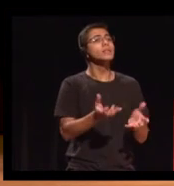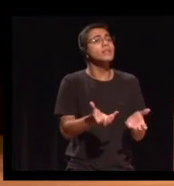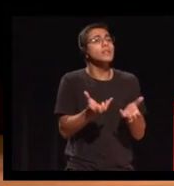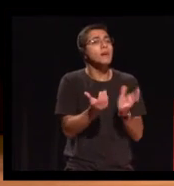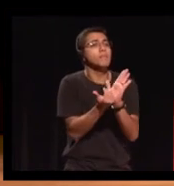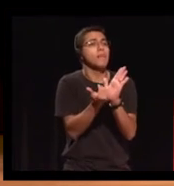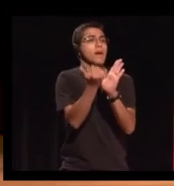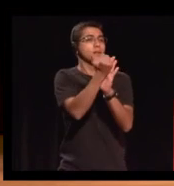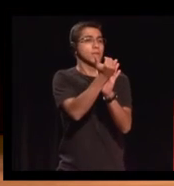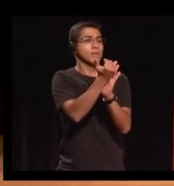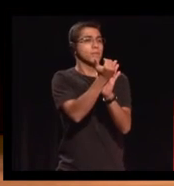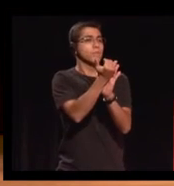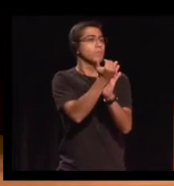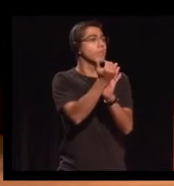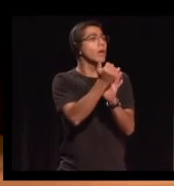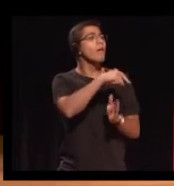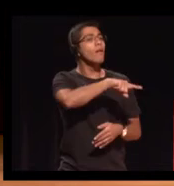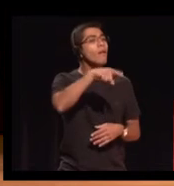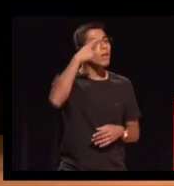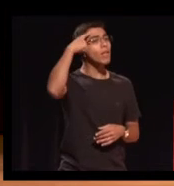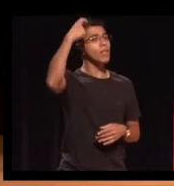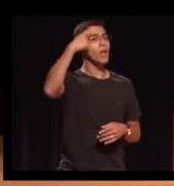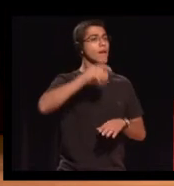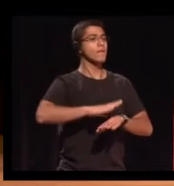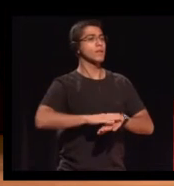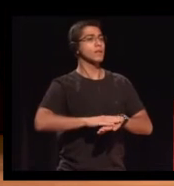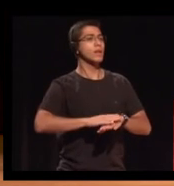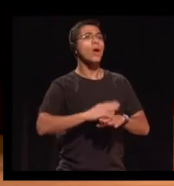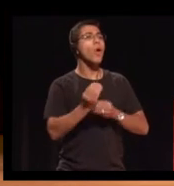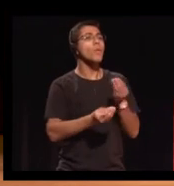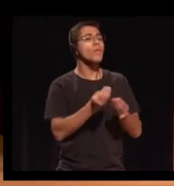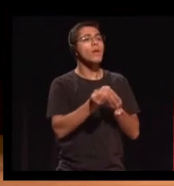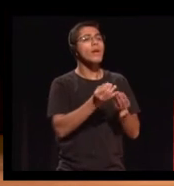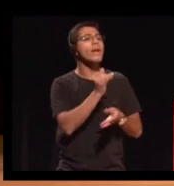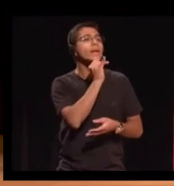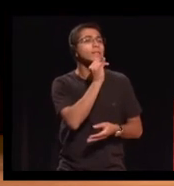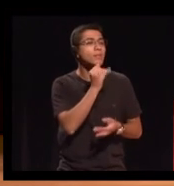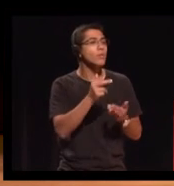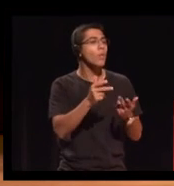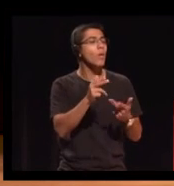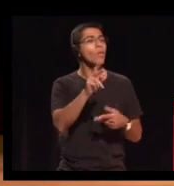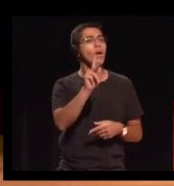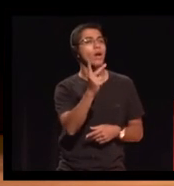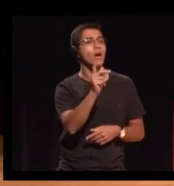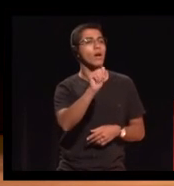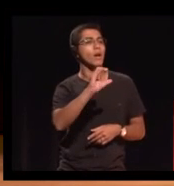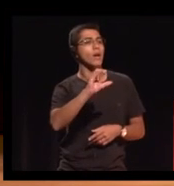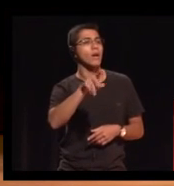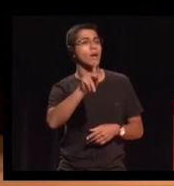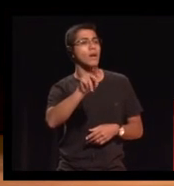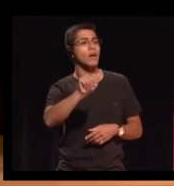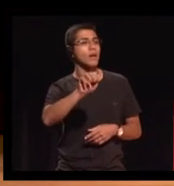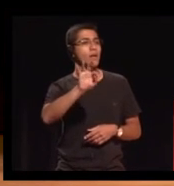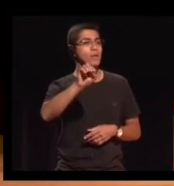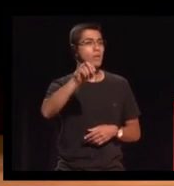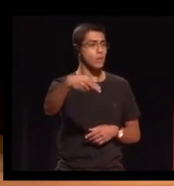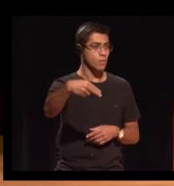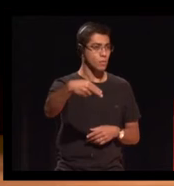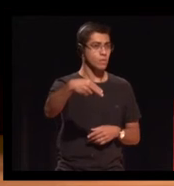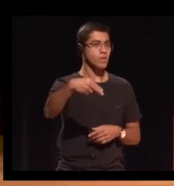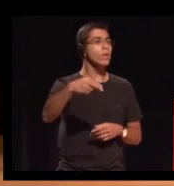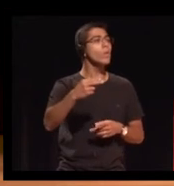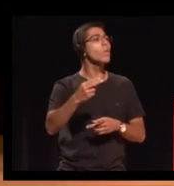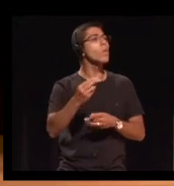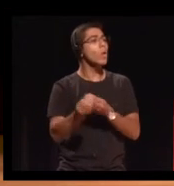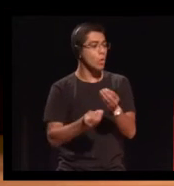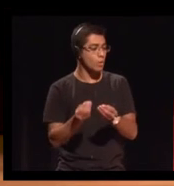hackathon project. And they've invited Basically, they called it Art Hack, and they ran an